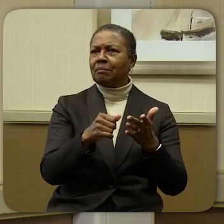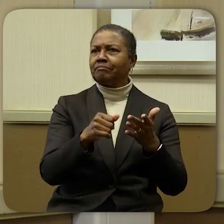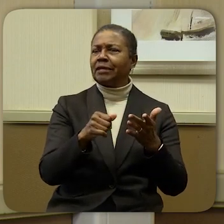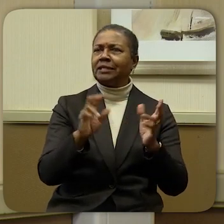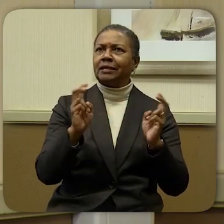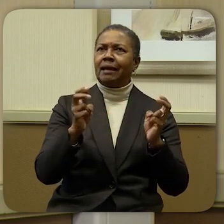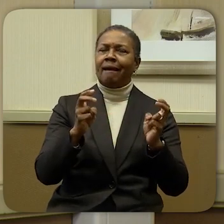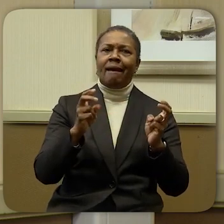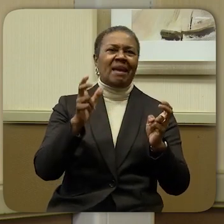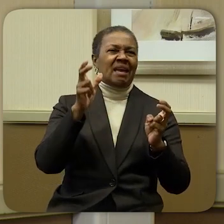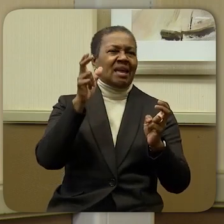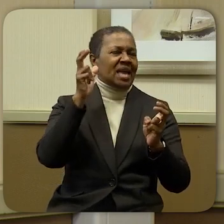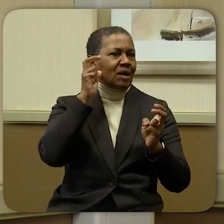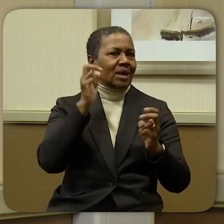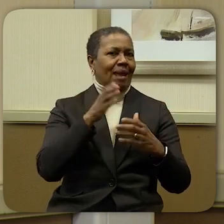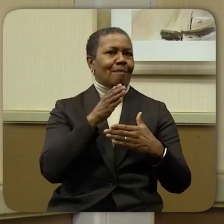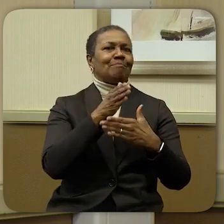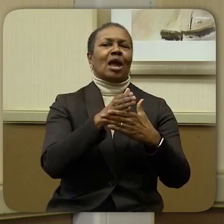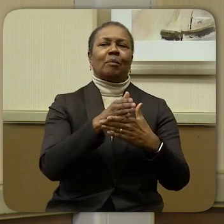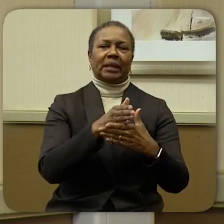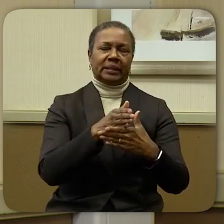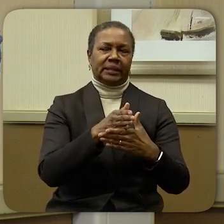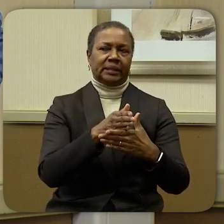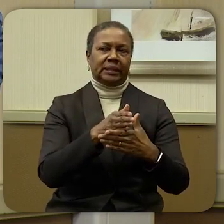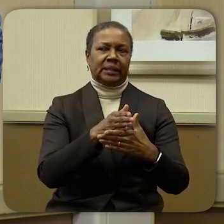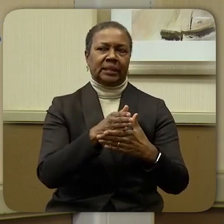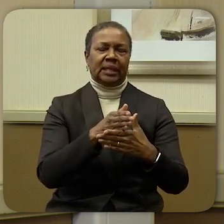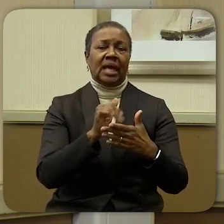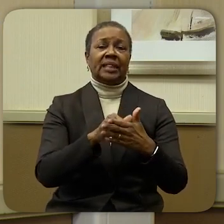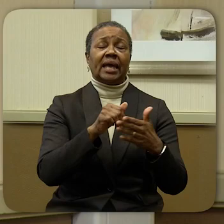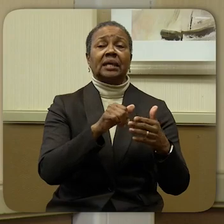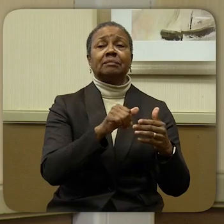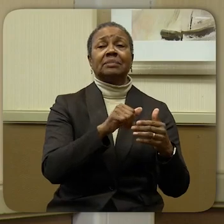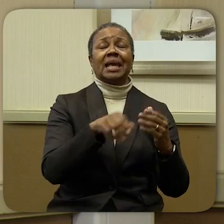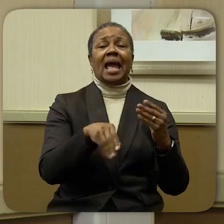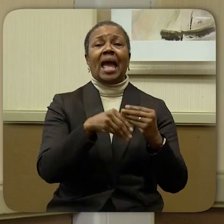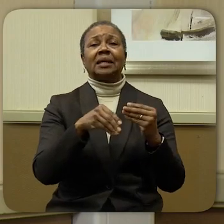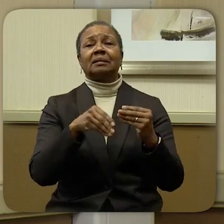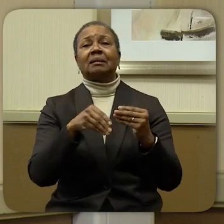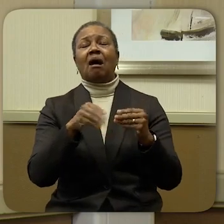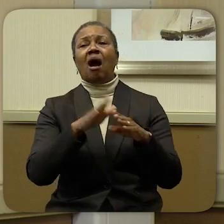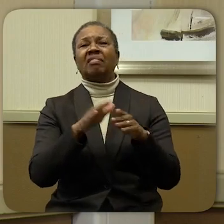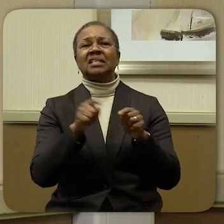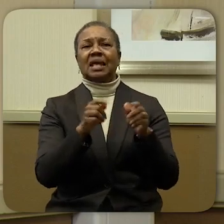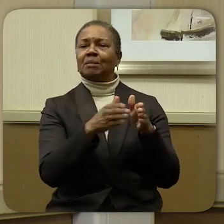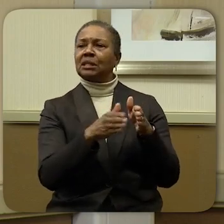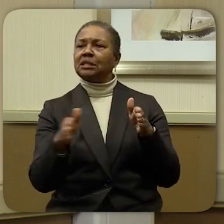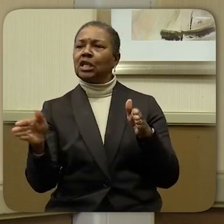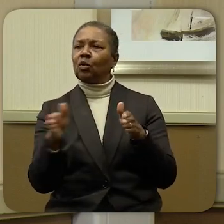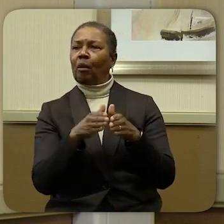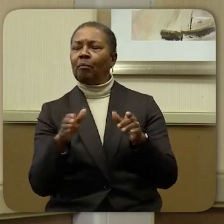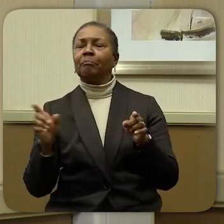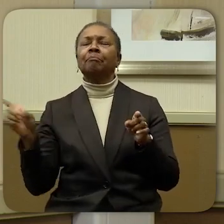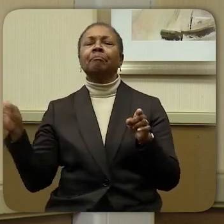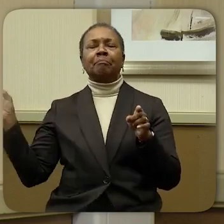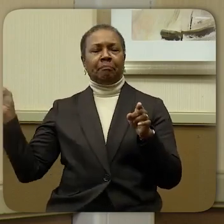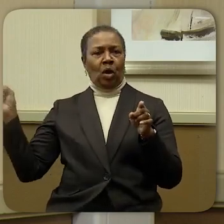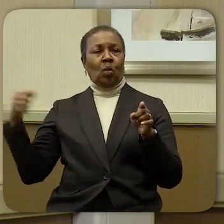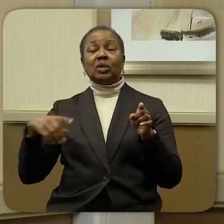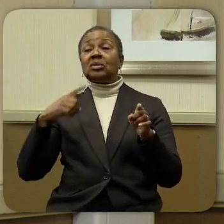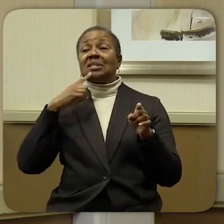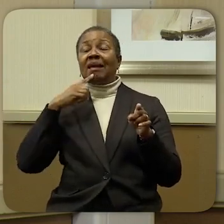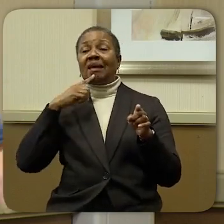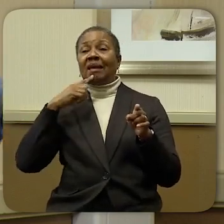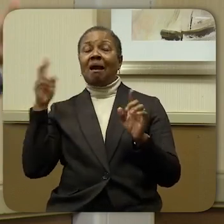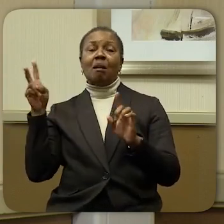impairment. Right. That's a continuum. Why isn't this sexuality a continuum as well? Right. And I think what you're saying speaks to the